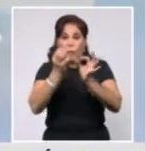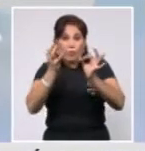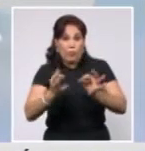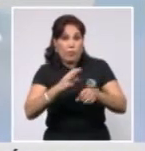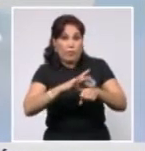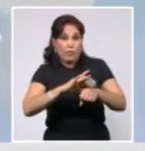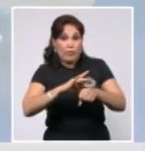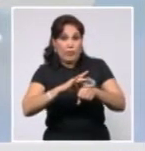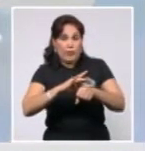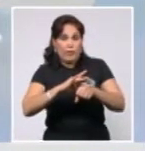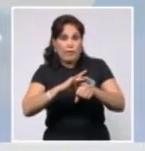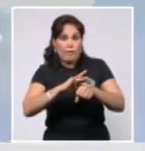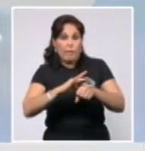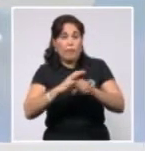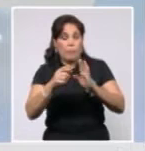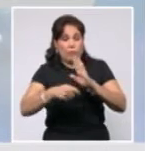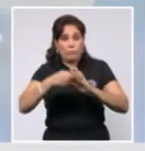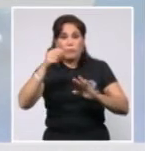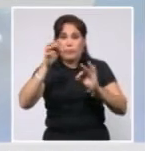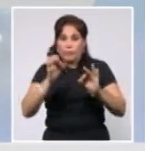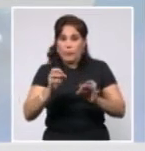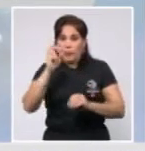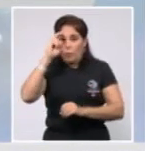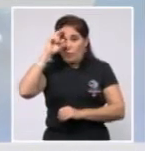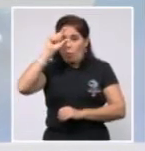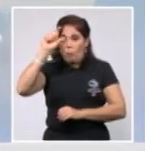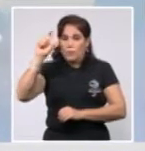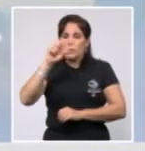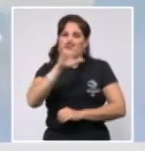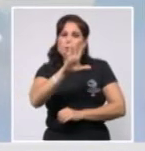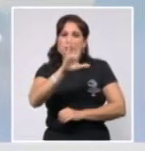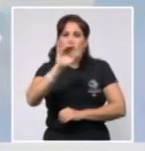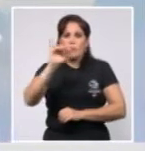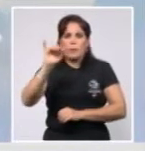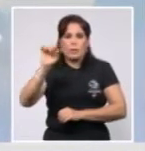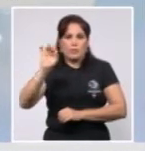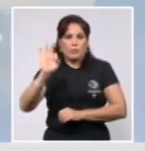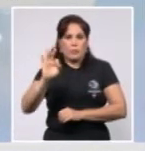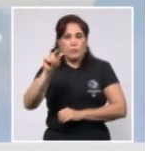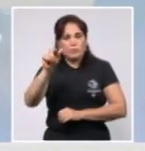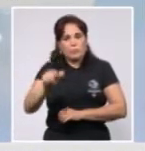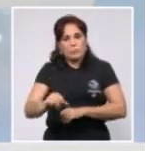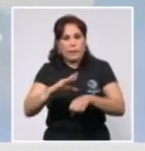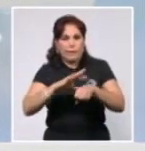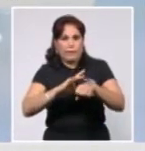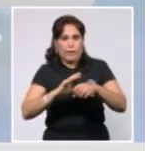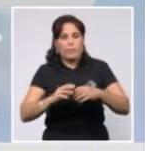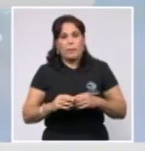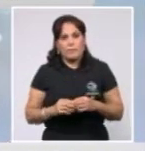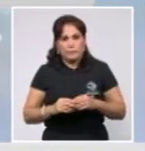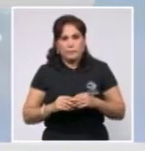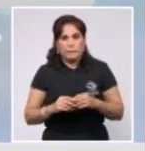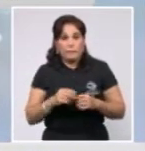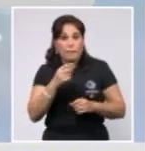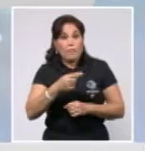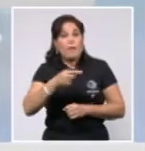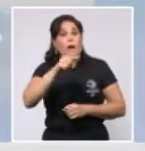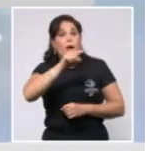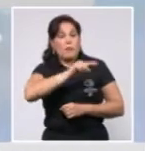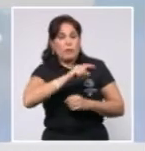1,362 suspected cases and 568 confirmed active cases.